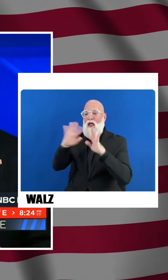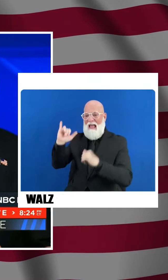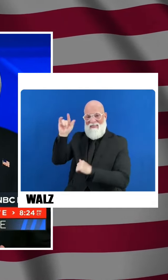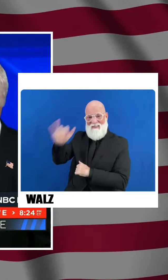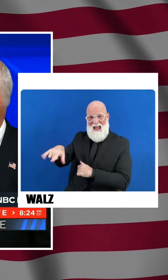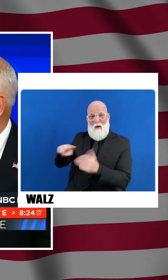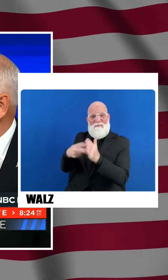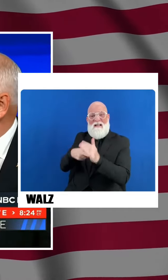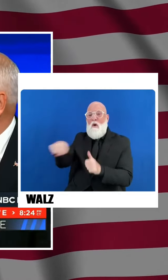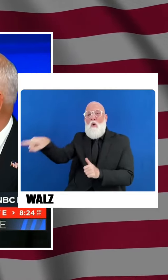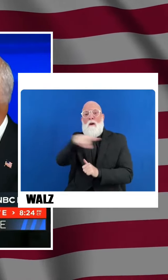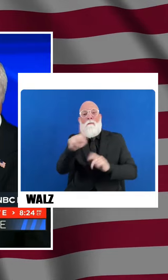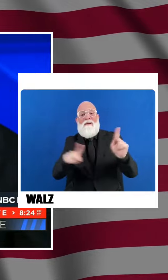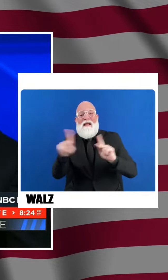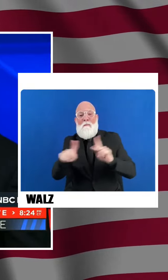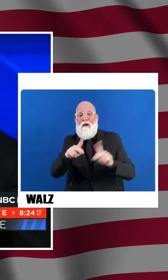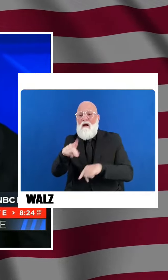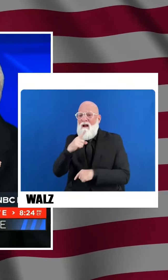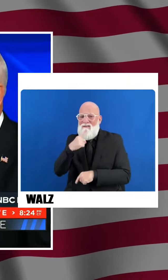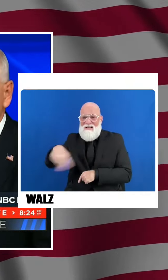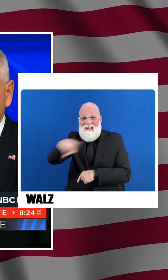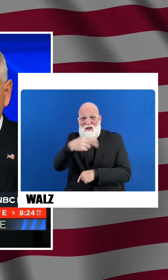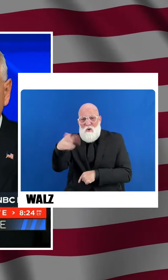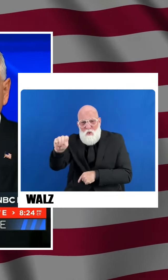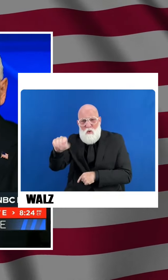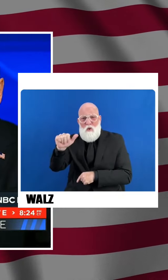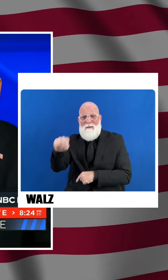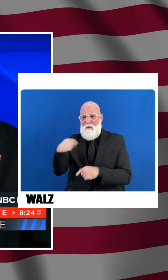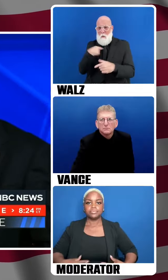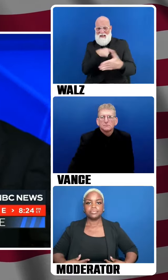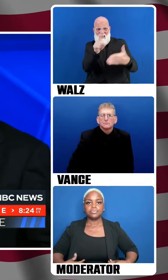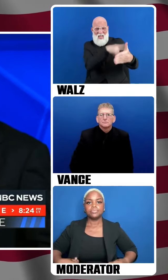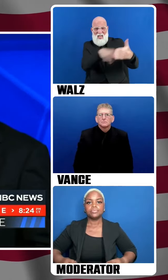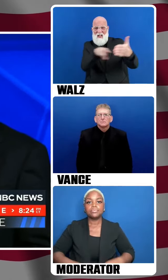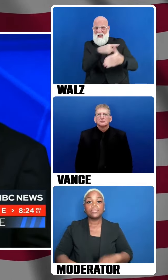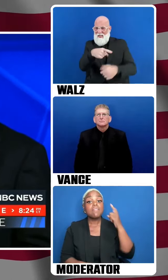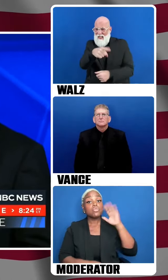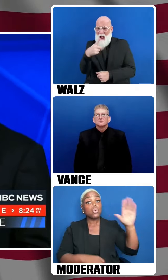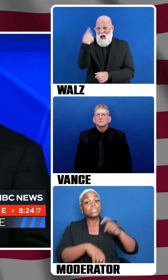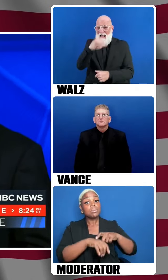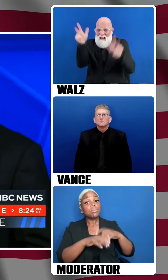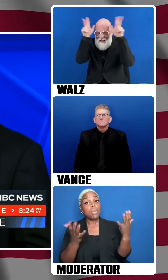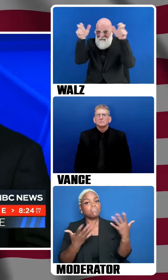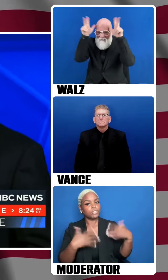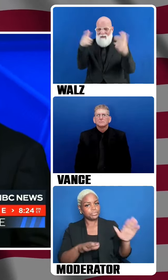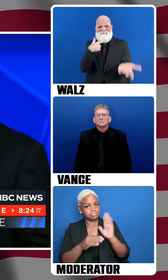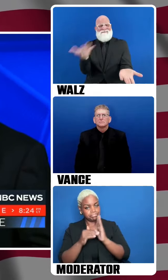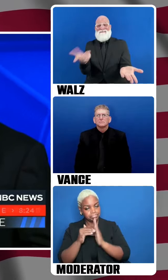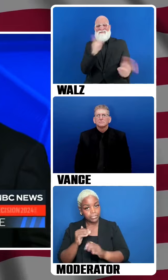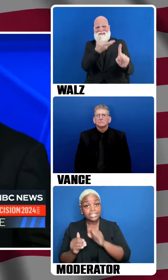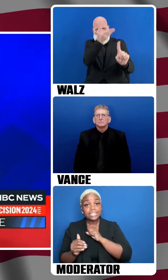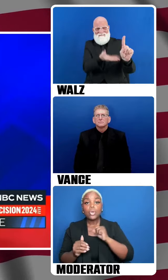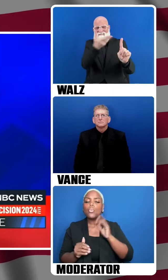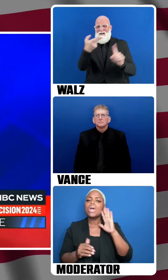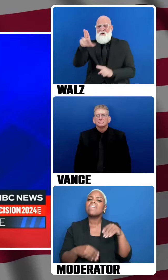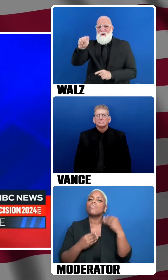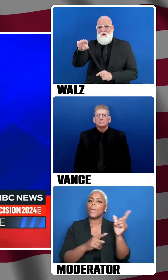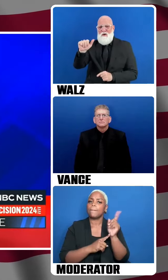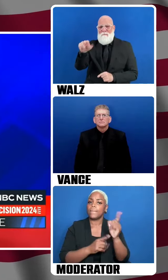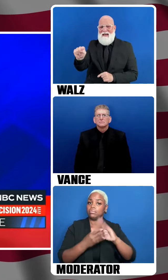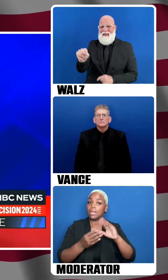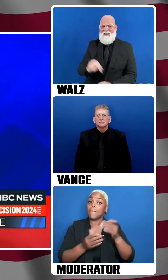beings. Tim, Governor, your time is up. Senator, I'll give you 1 minute, but let me just ask you the question first.